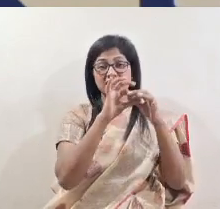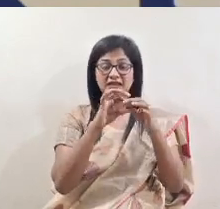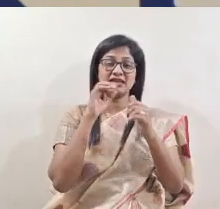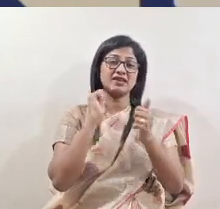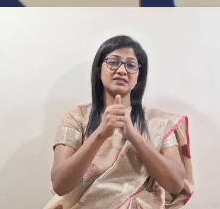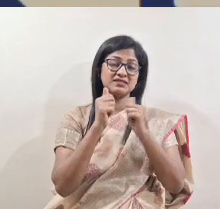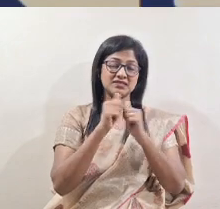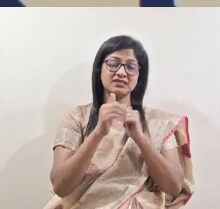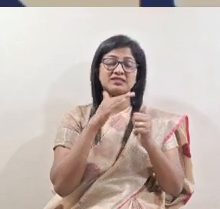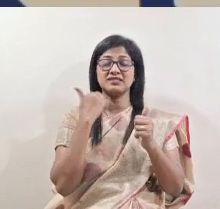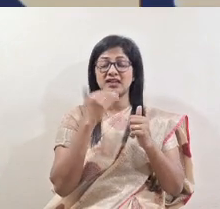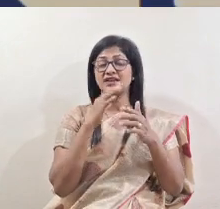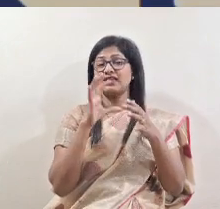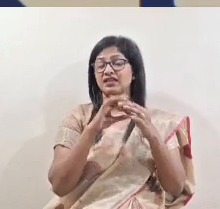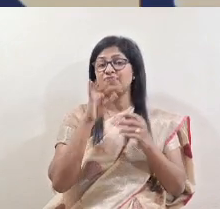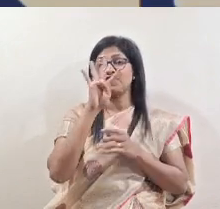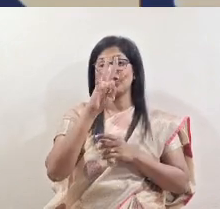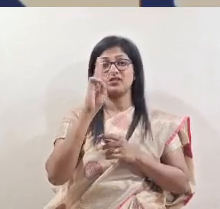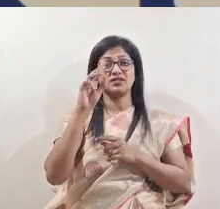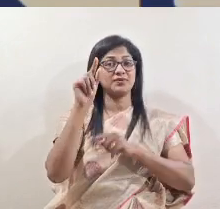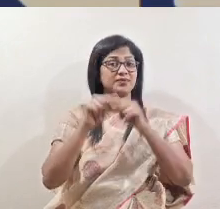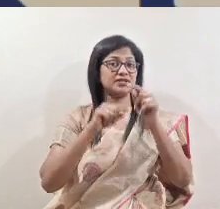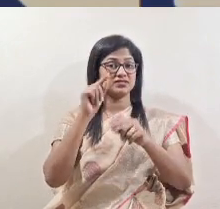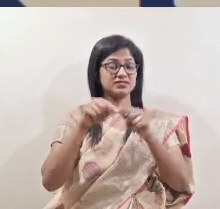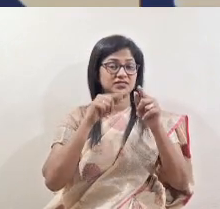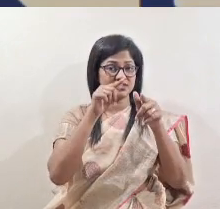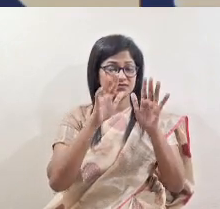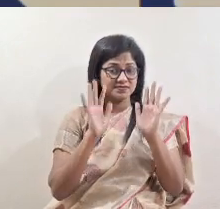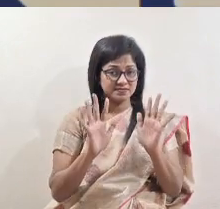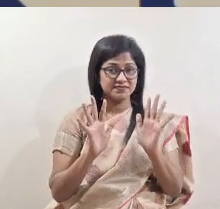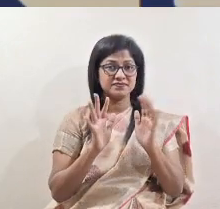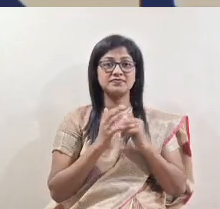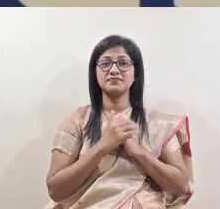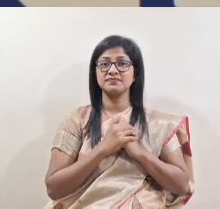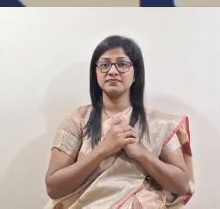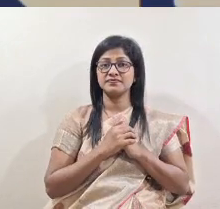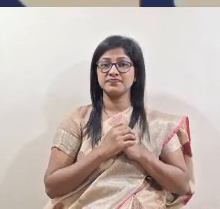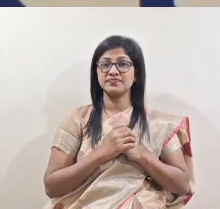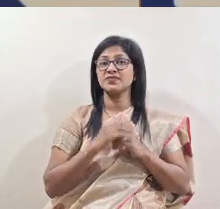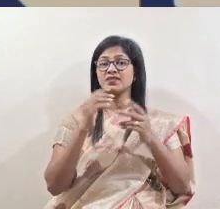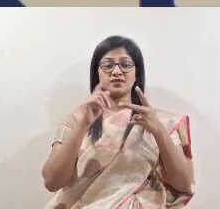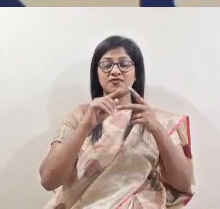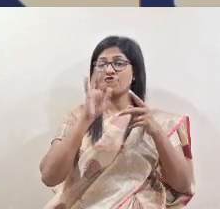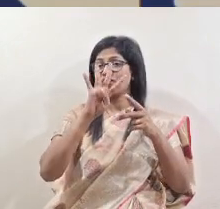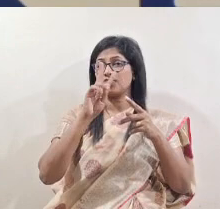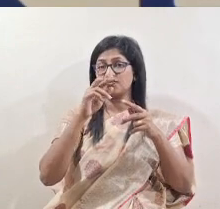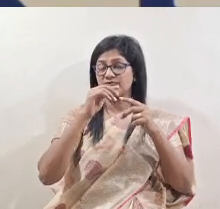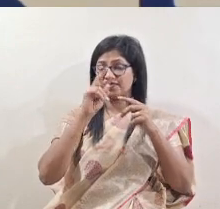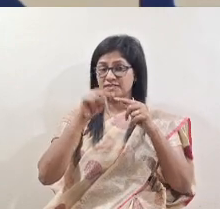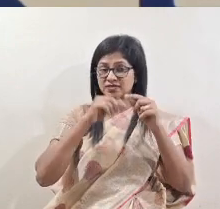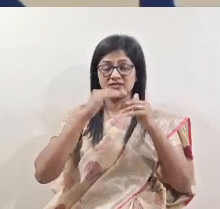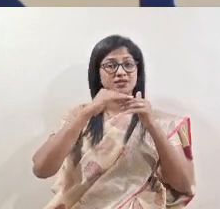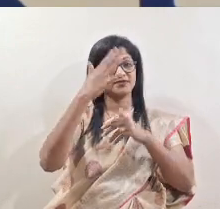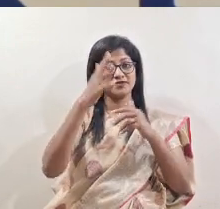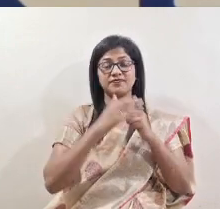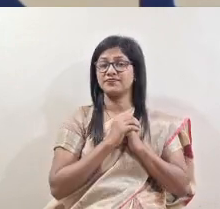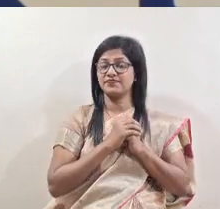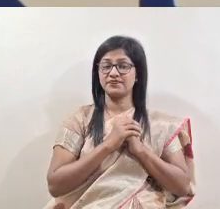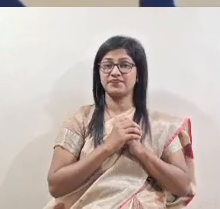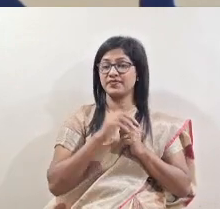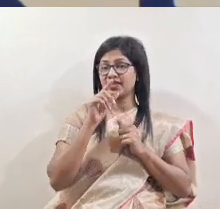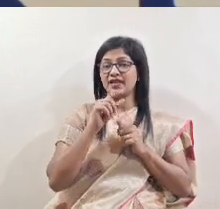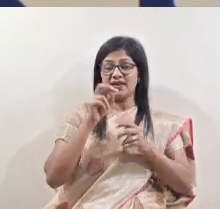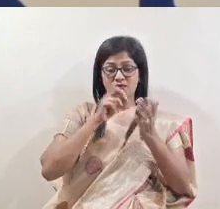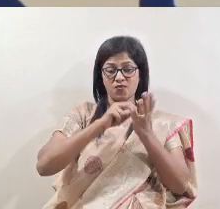contributing around more than 43% of the fatalities, more than 42%.